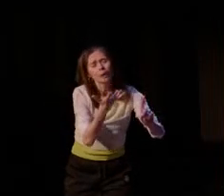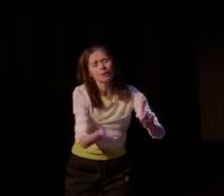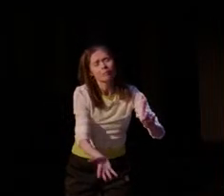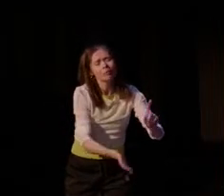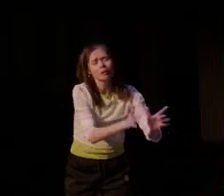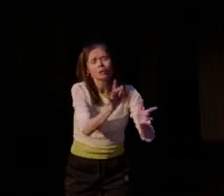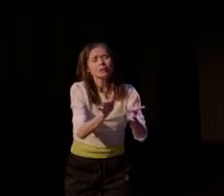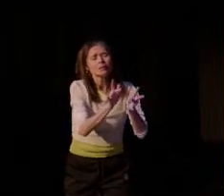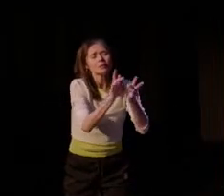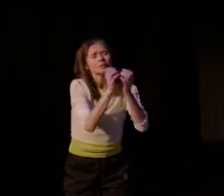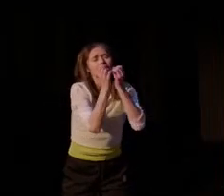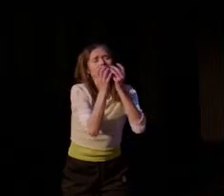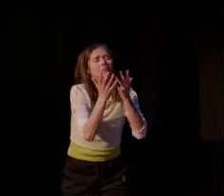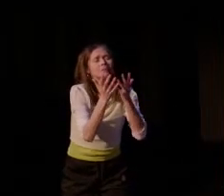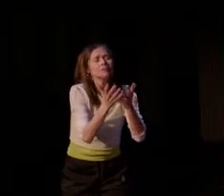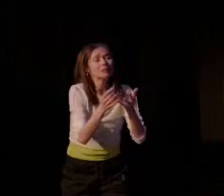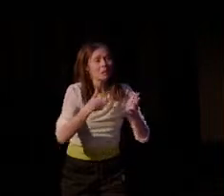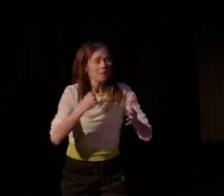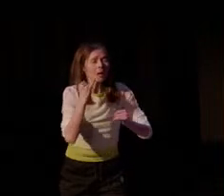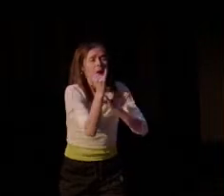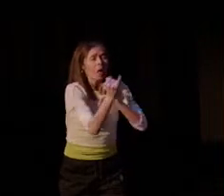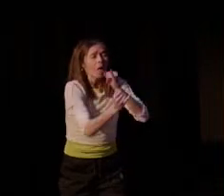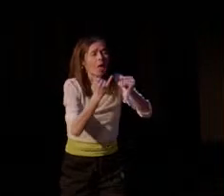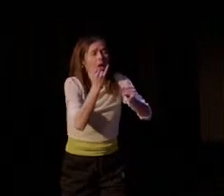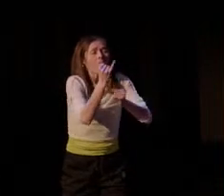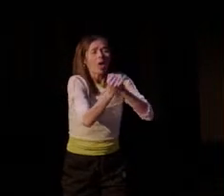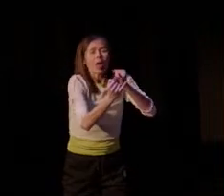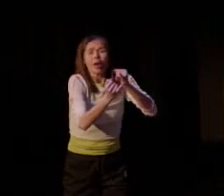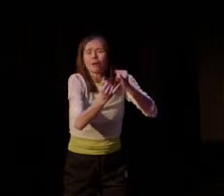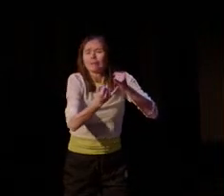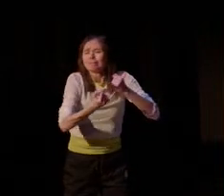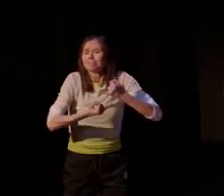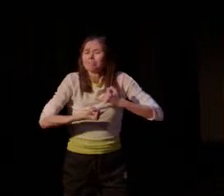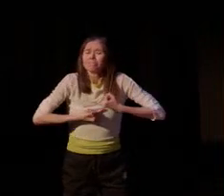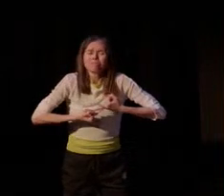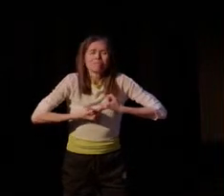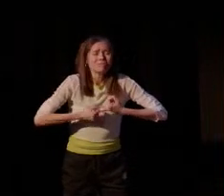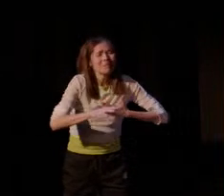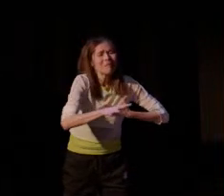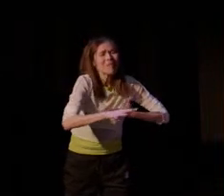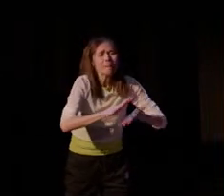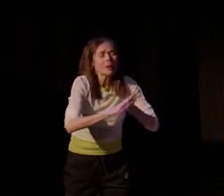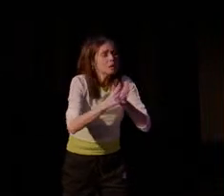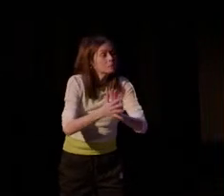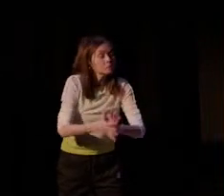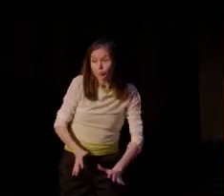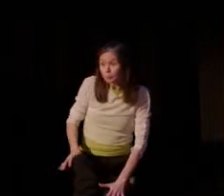and destroyed the sweetest companion that e'er man did bread his hopes out of. True.